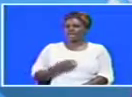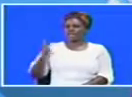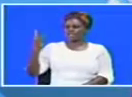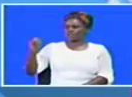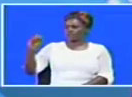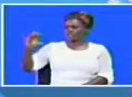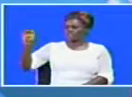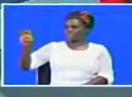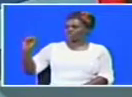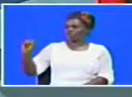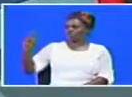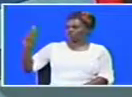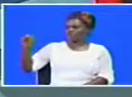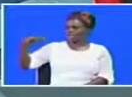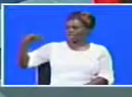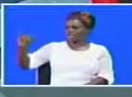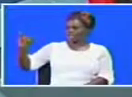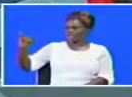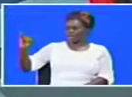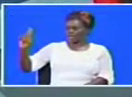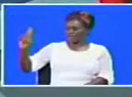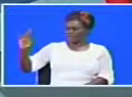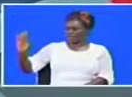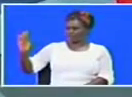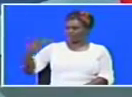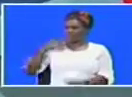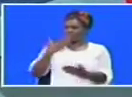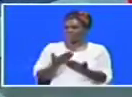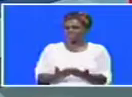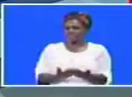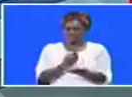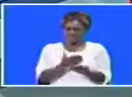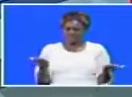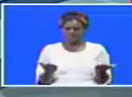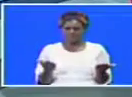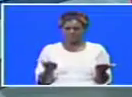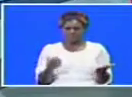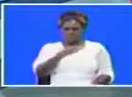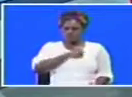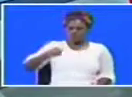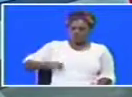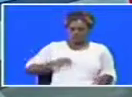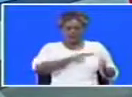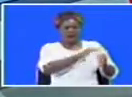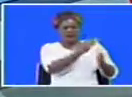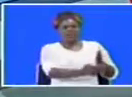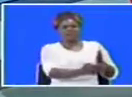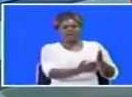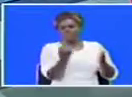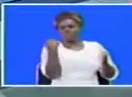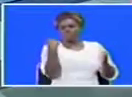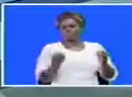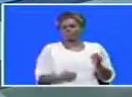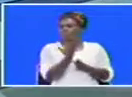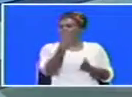the CEO, sir. Thank you so much for joining us on KTN Prime. So there's something called a Supercover that was launched just recently.